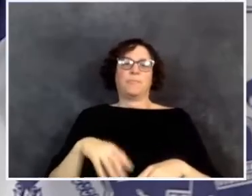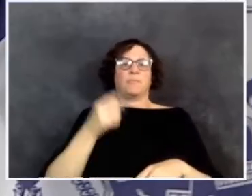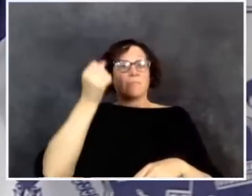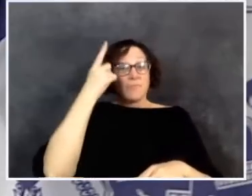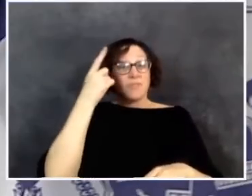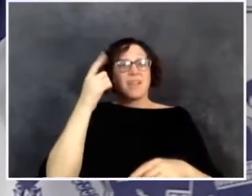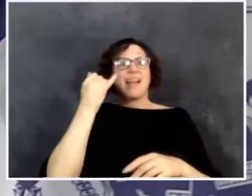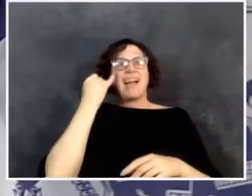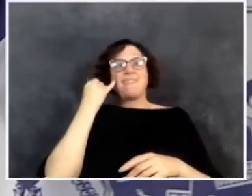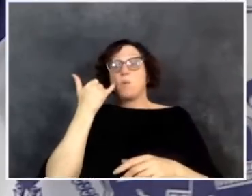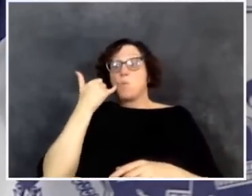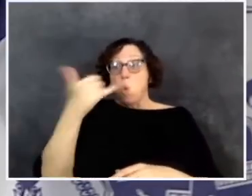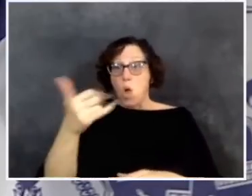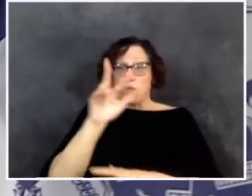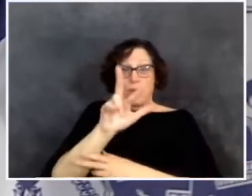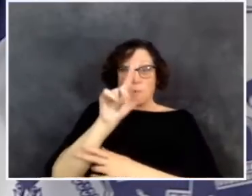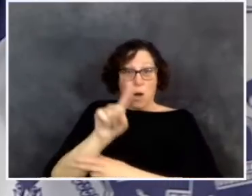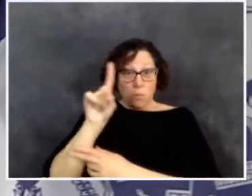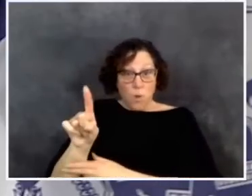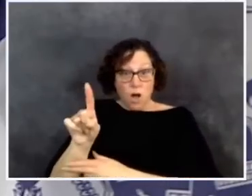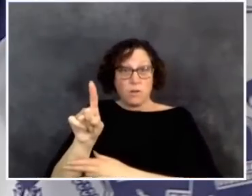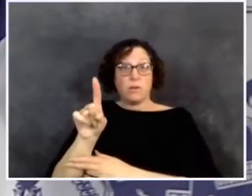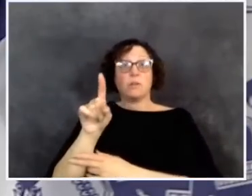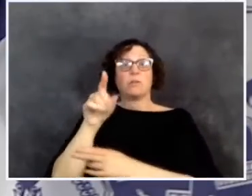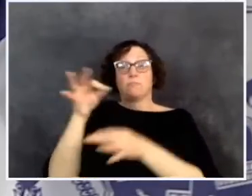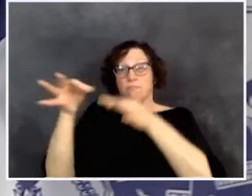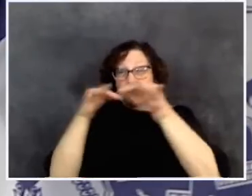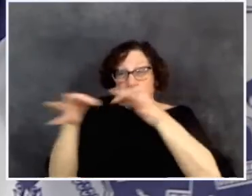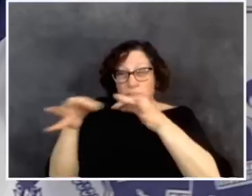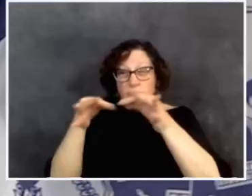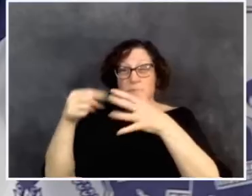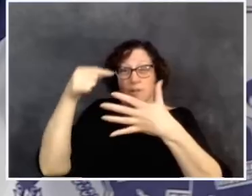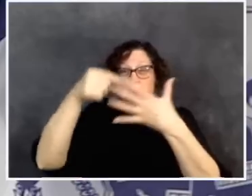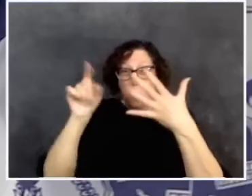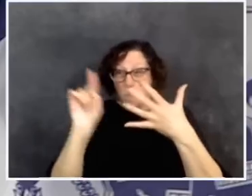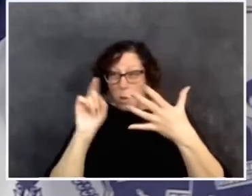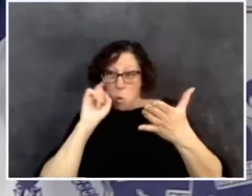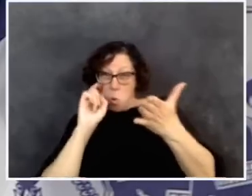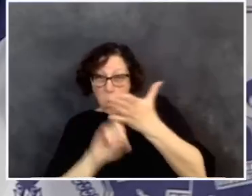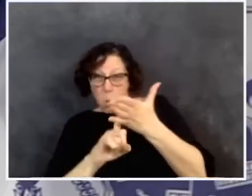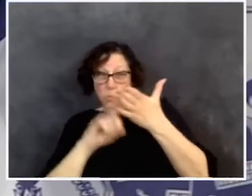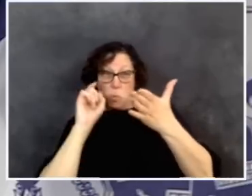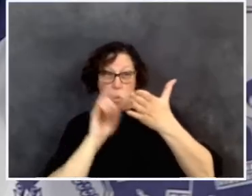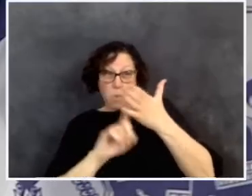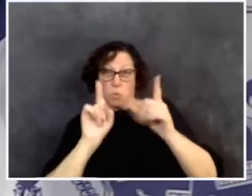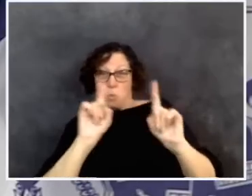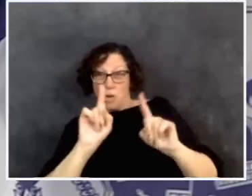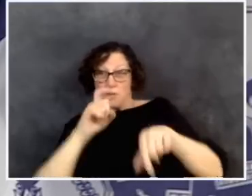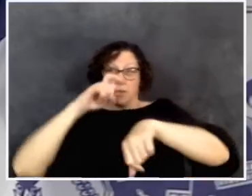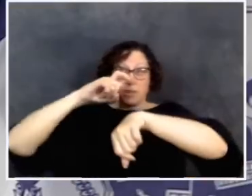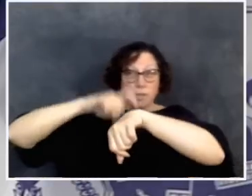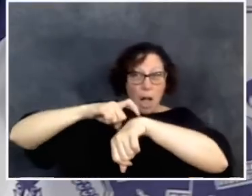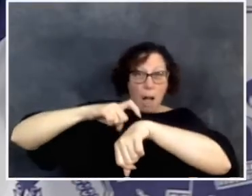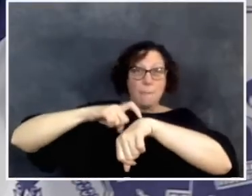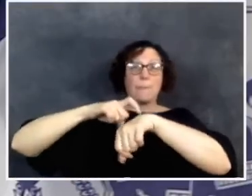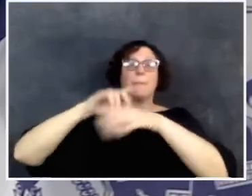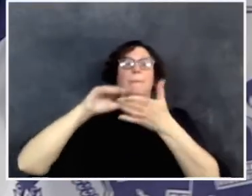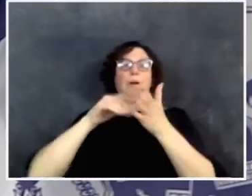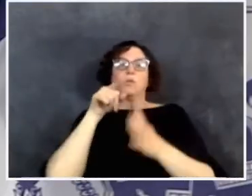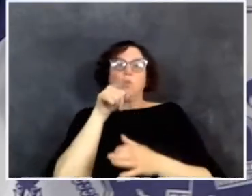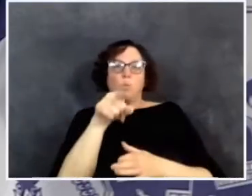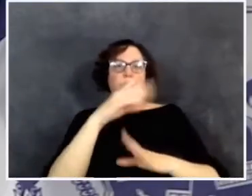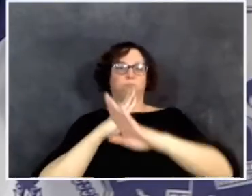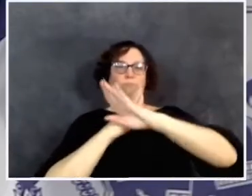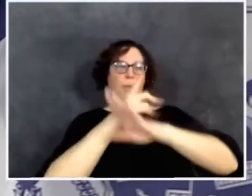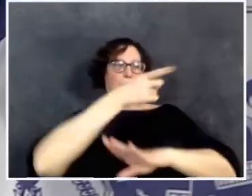our healthcare workers. We need to do it. And then it is our job in the city. It is a job of the NYPD. It is a job of all our